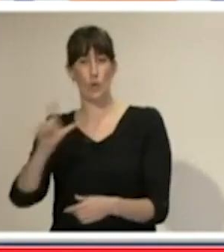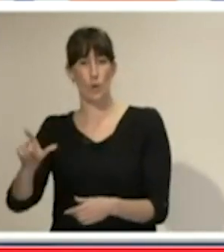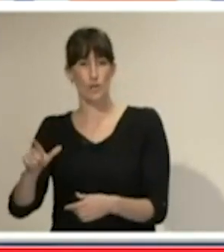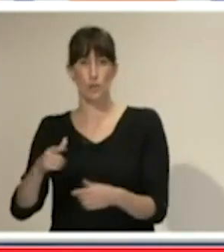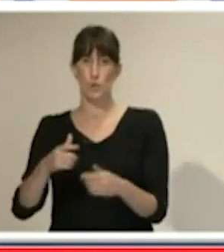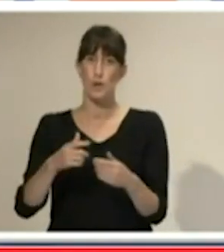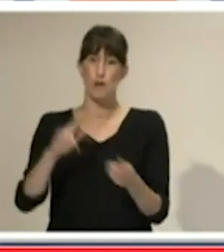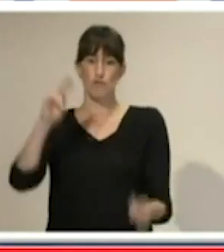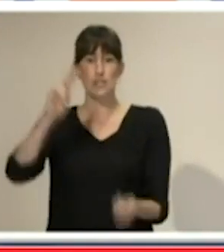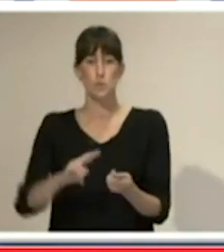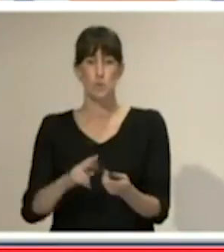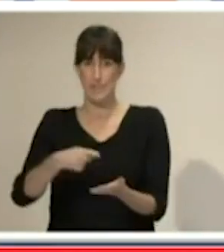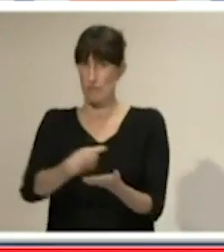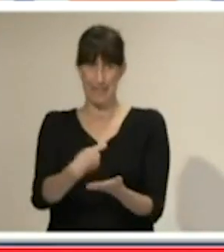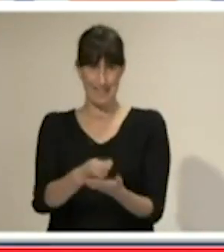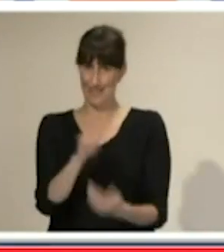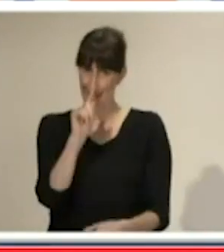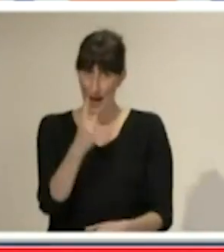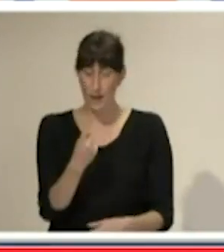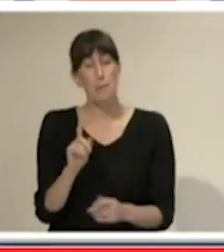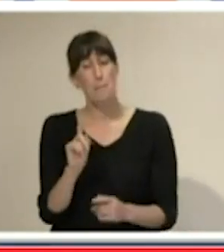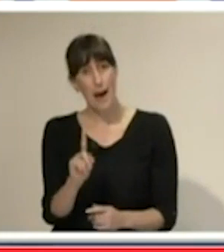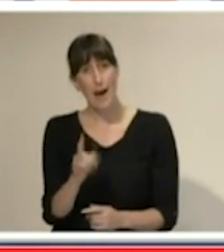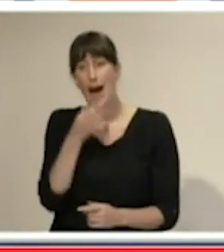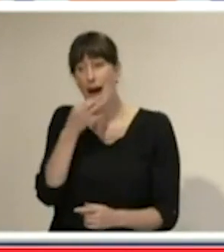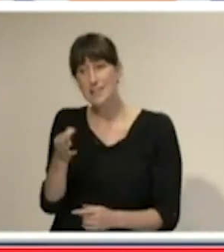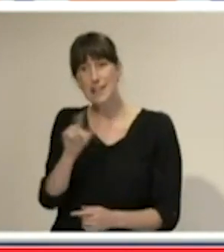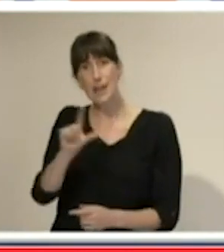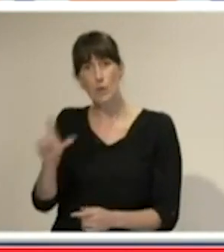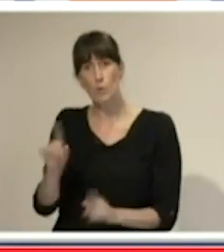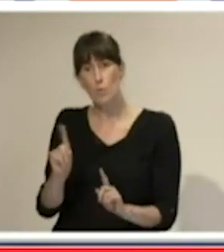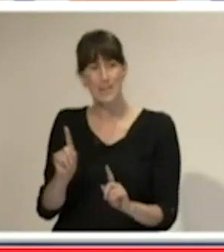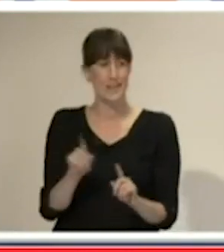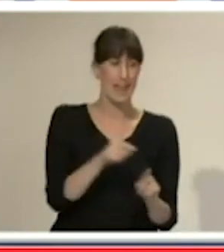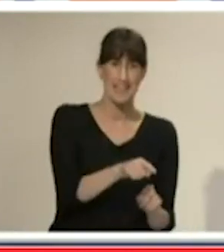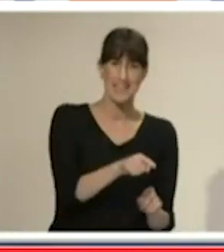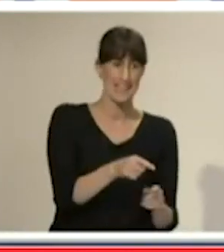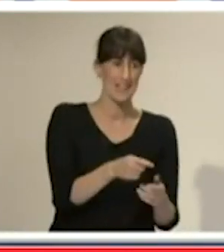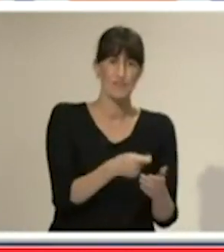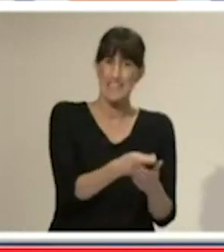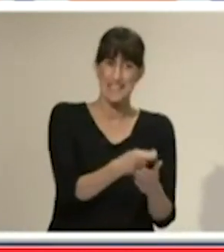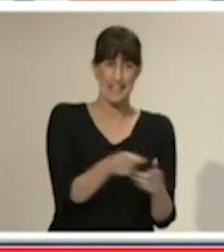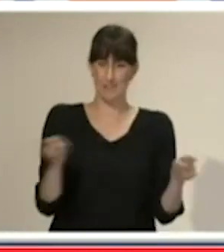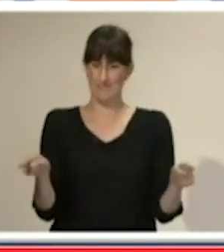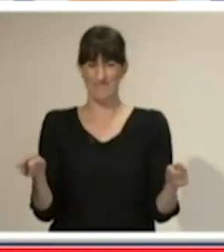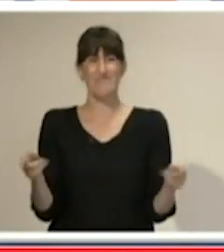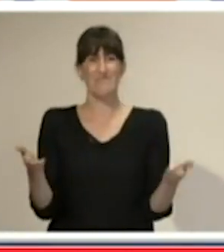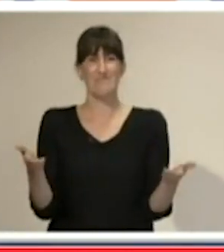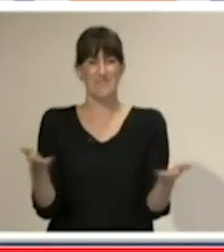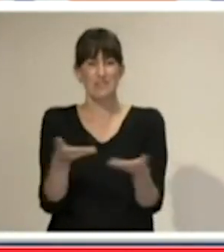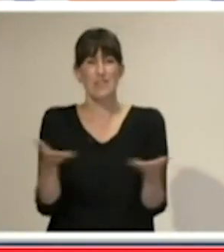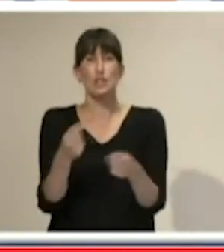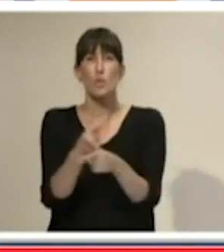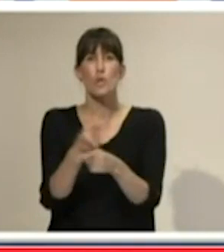times here, we have asked commercial tenants and landlords to work together to reach a fair agreement.